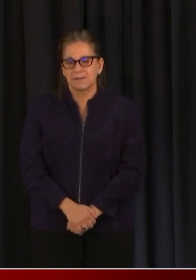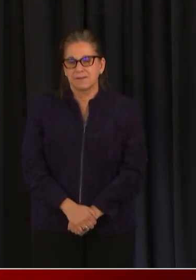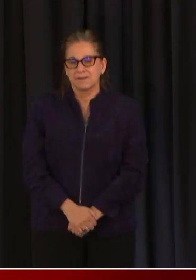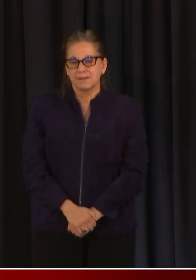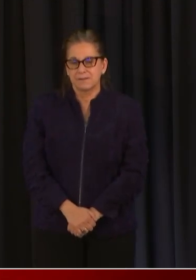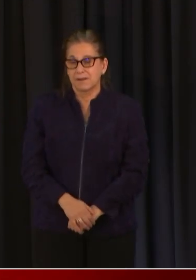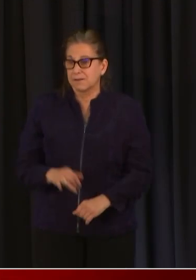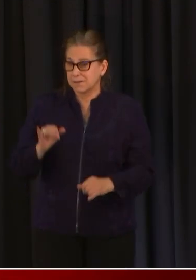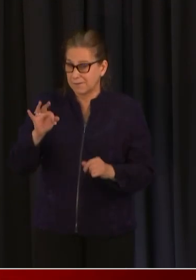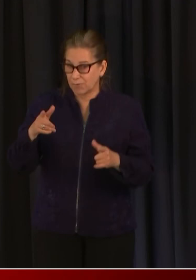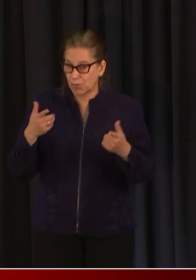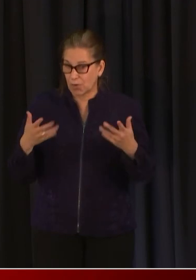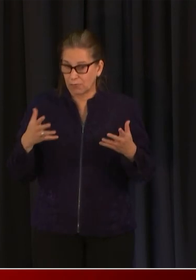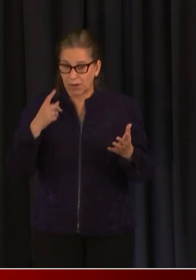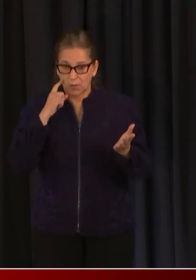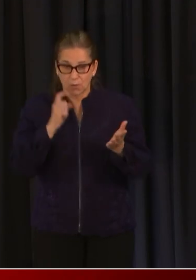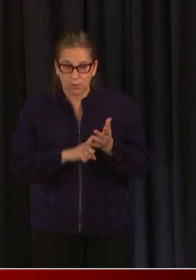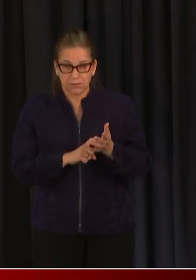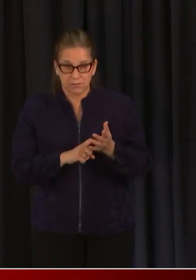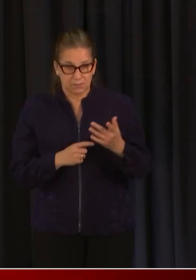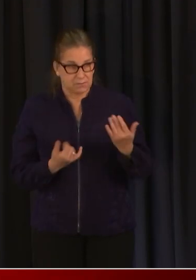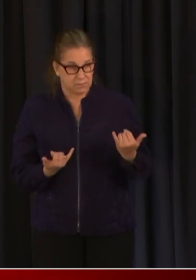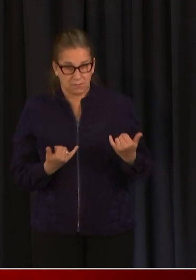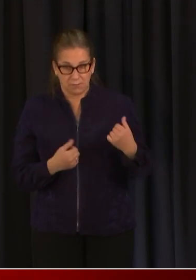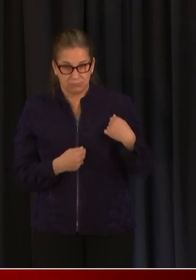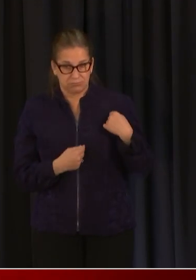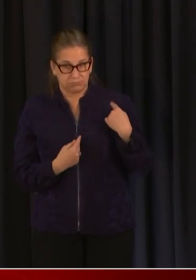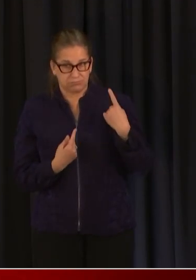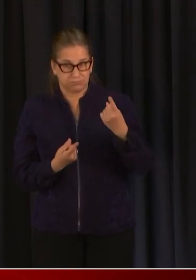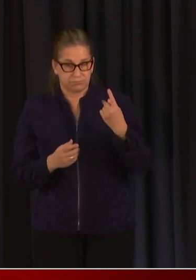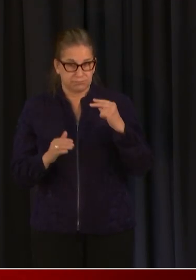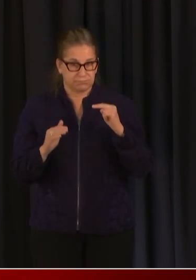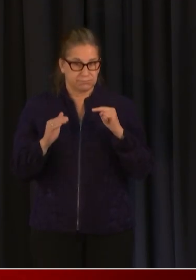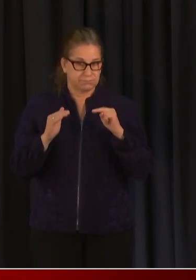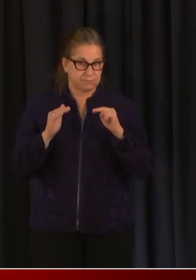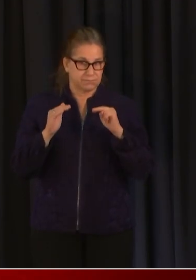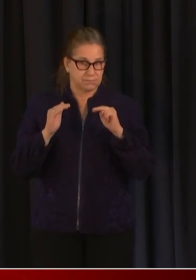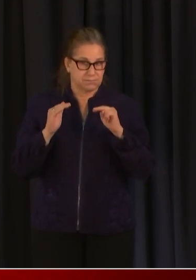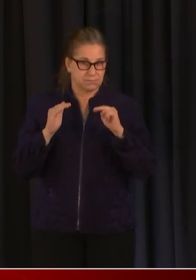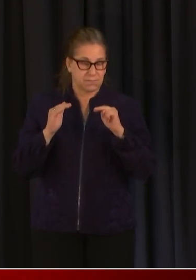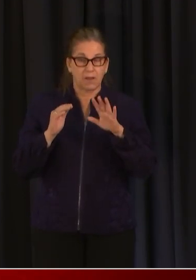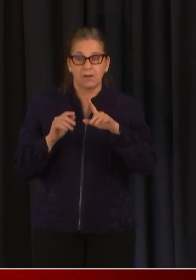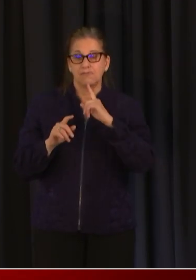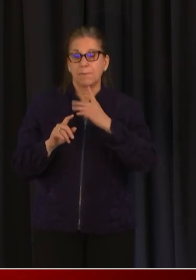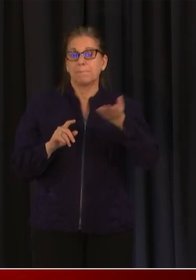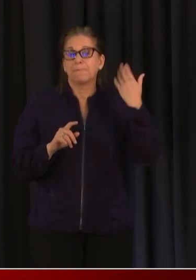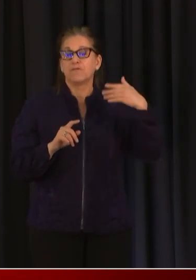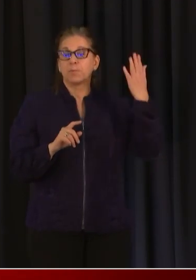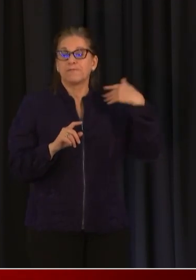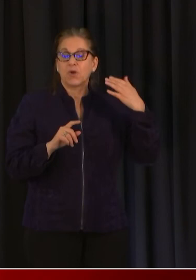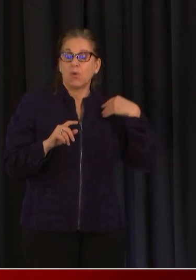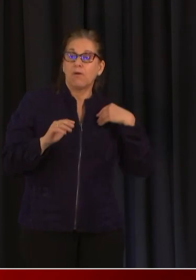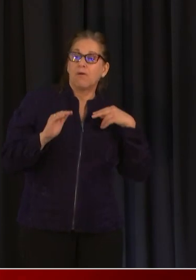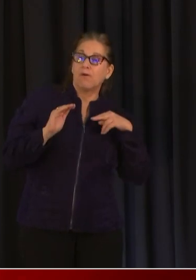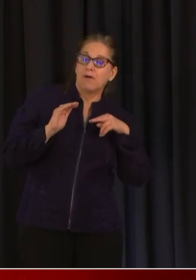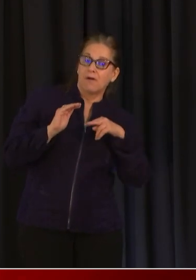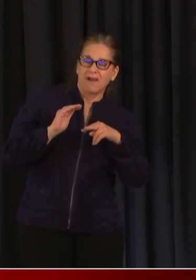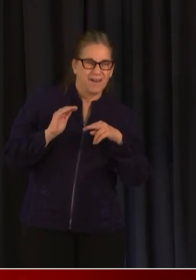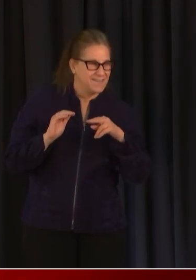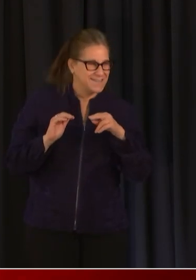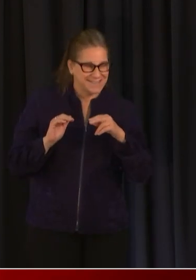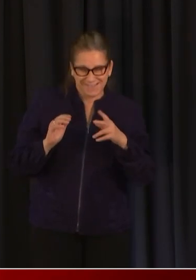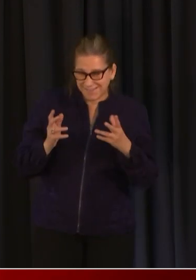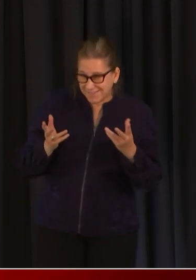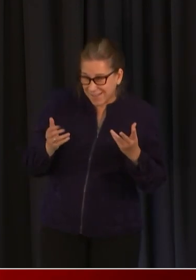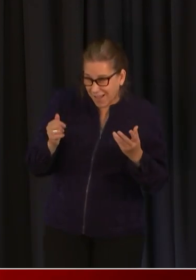if you noticed, in April, that's what we did. We forecast. We weren't exactly sure what would happen at the end of